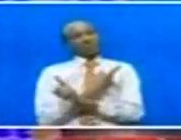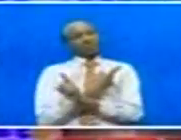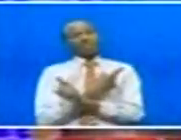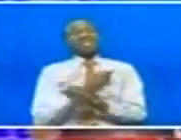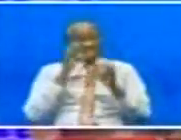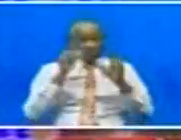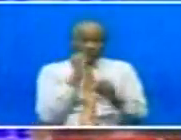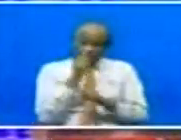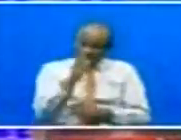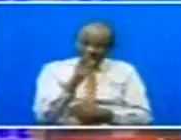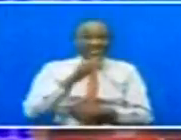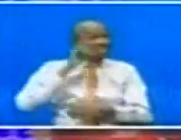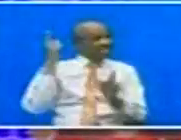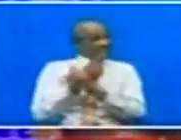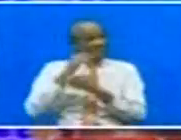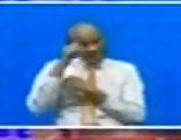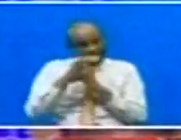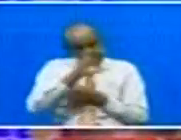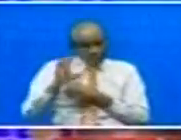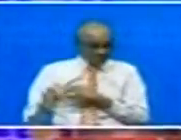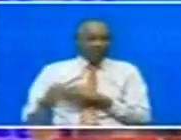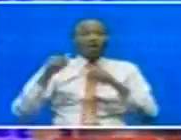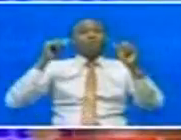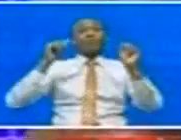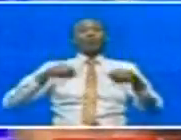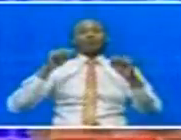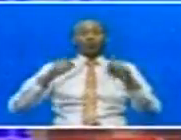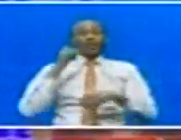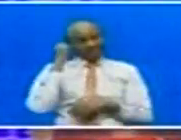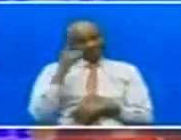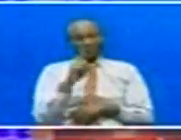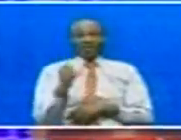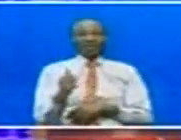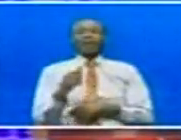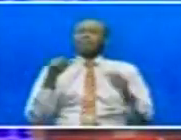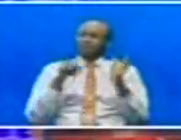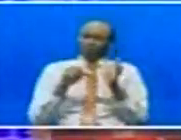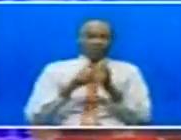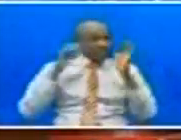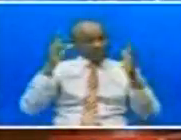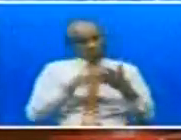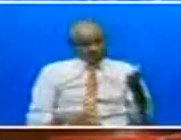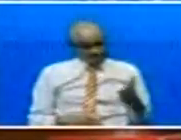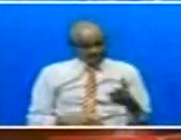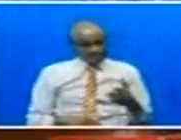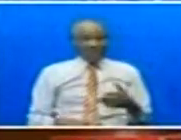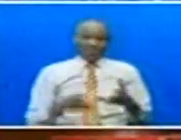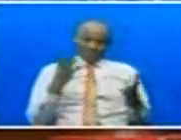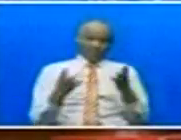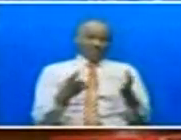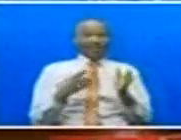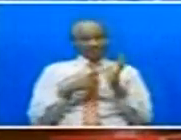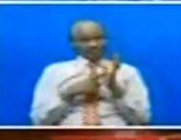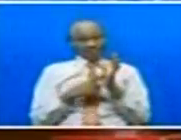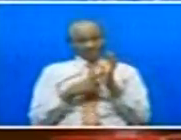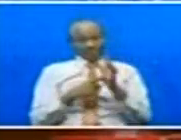can do that the whole country, we will be in a position whereby we understand, because one of the biggest problems, for example, you take the